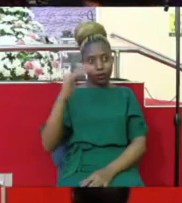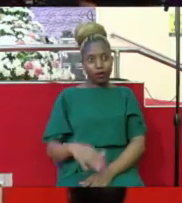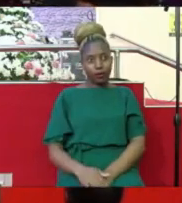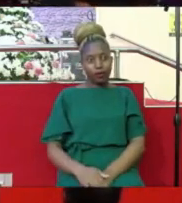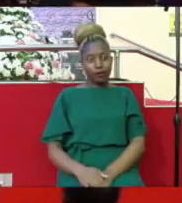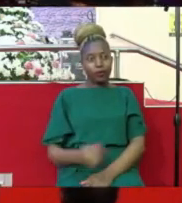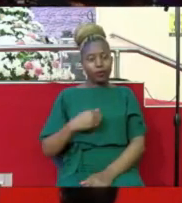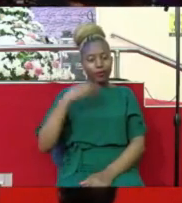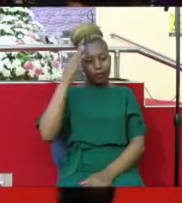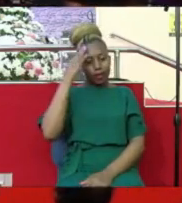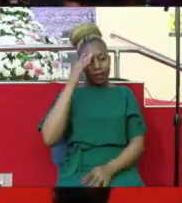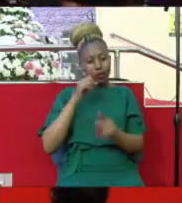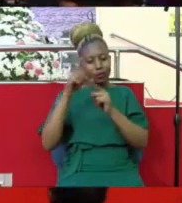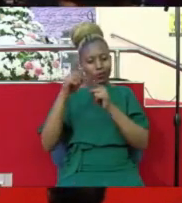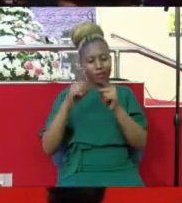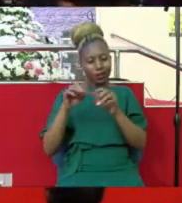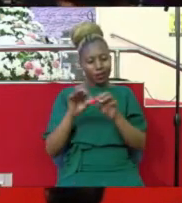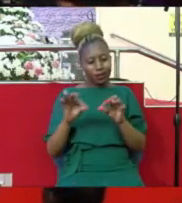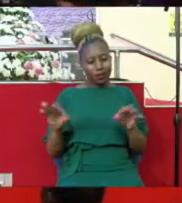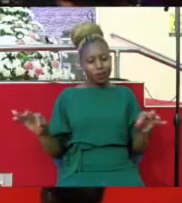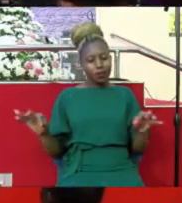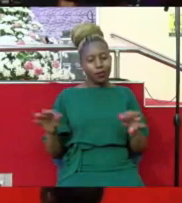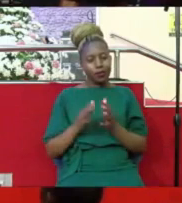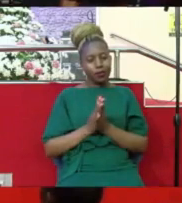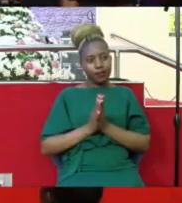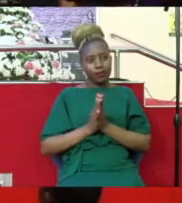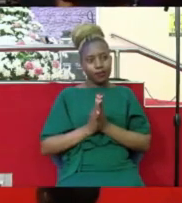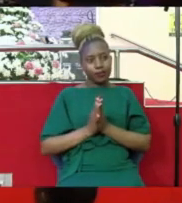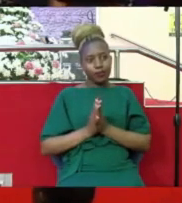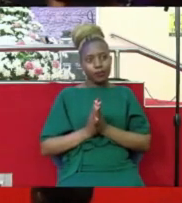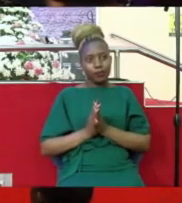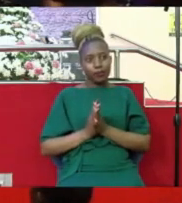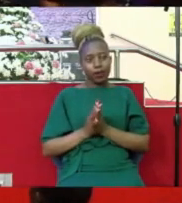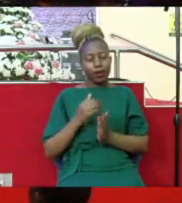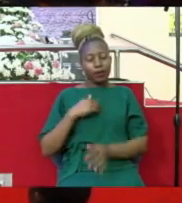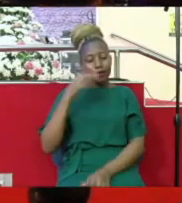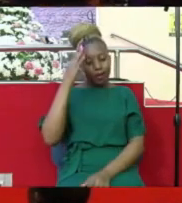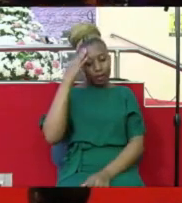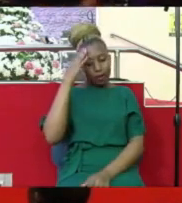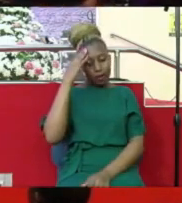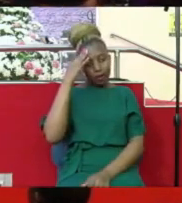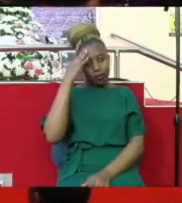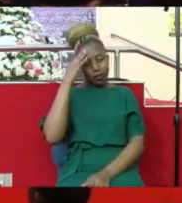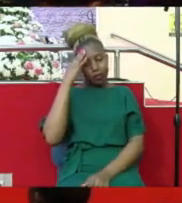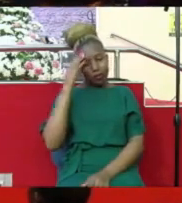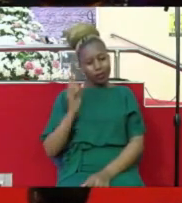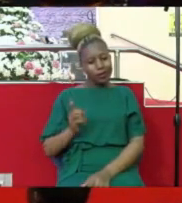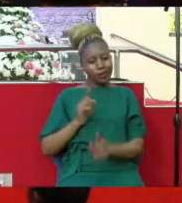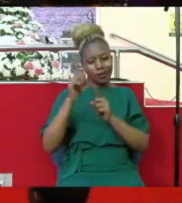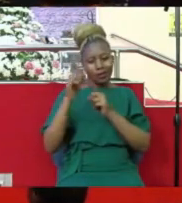I know the journey is long. And I know this journey is not